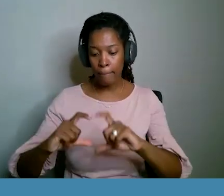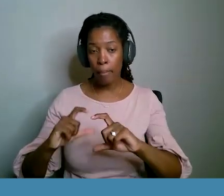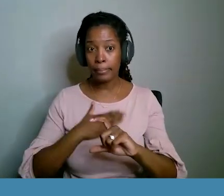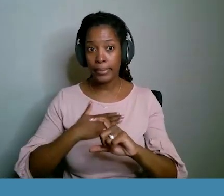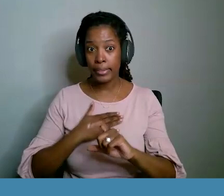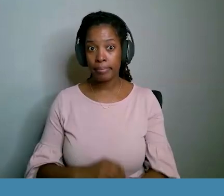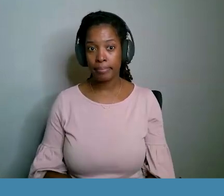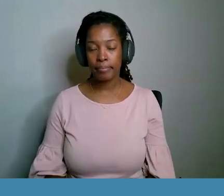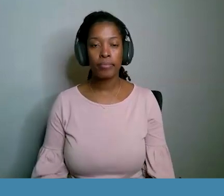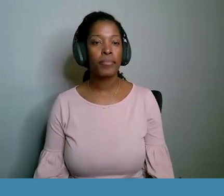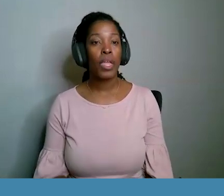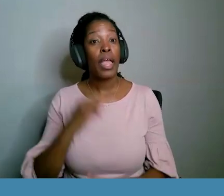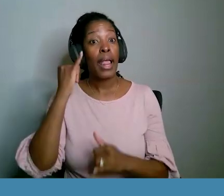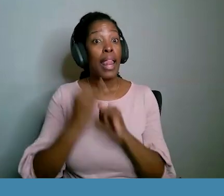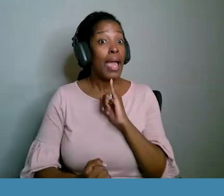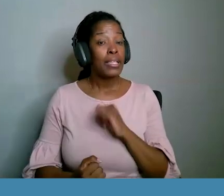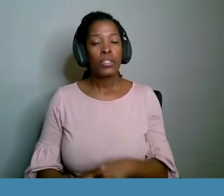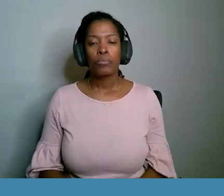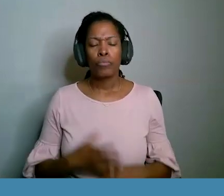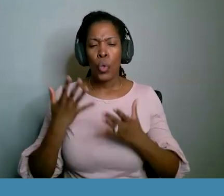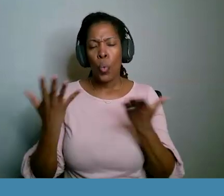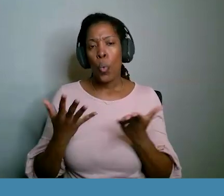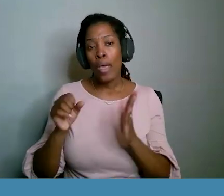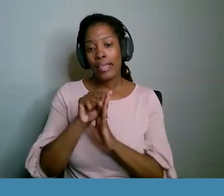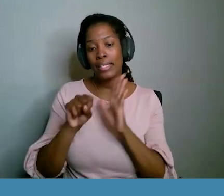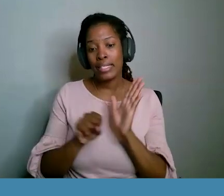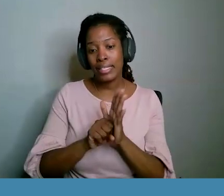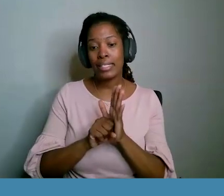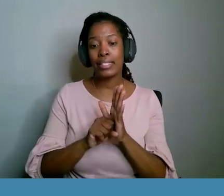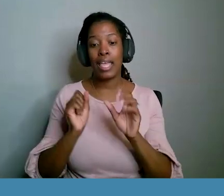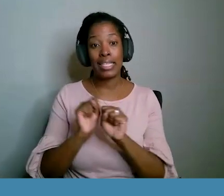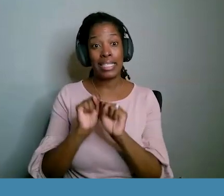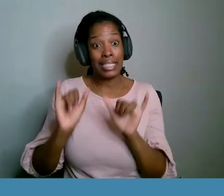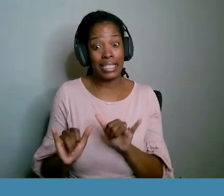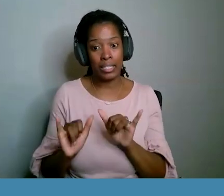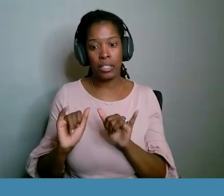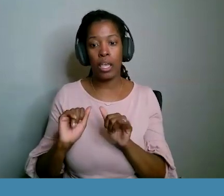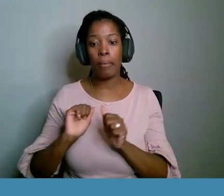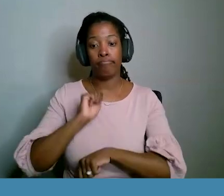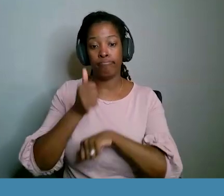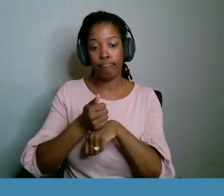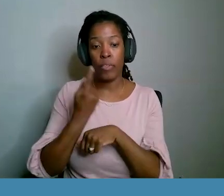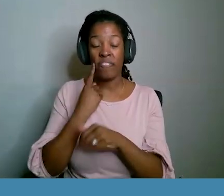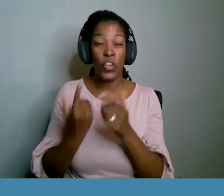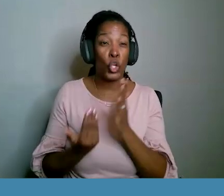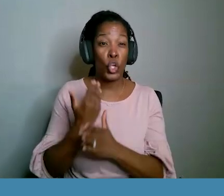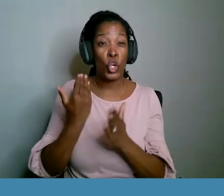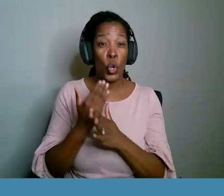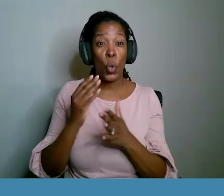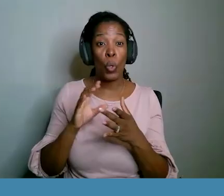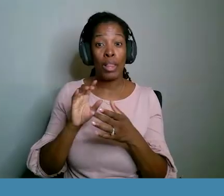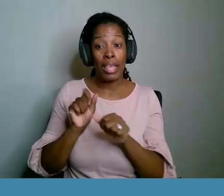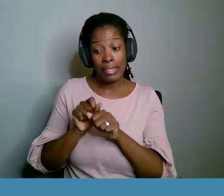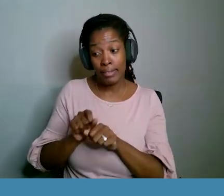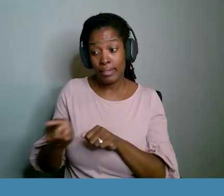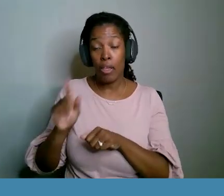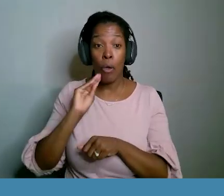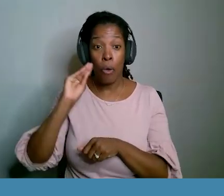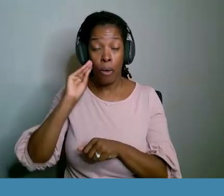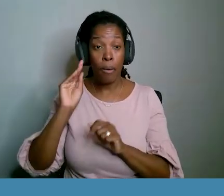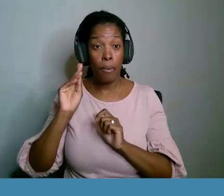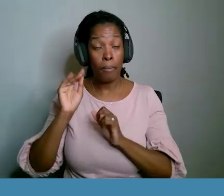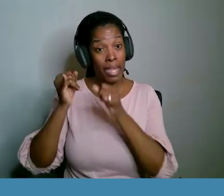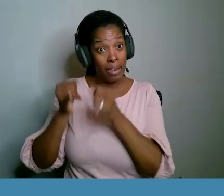our last question is, what state mechanisms are in place for newly discharged individuals to be followed after